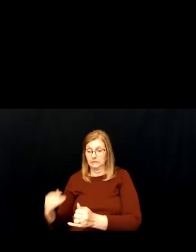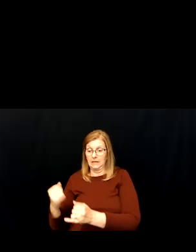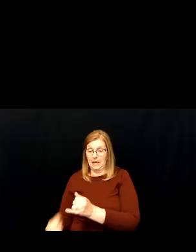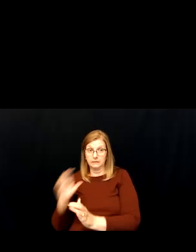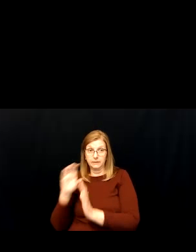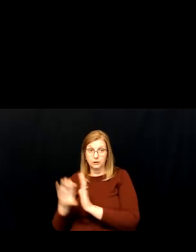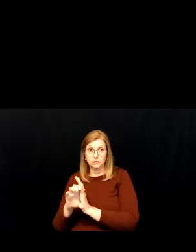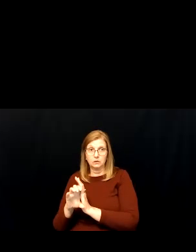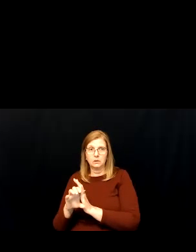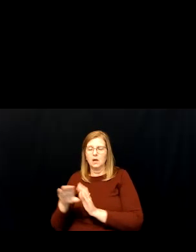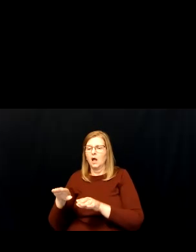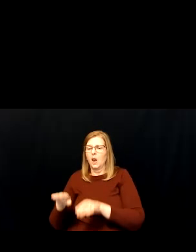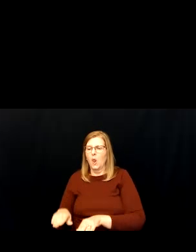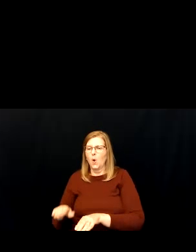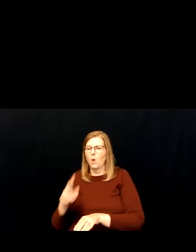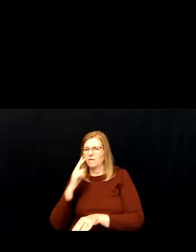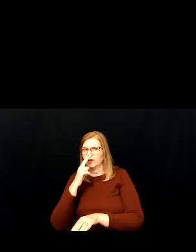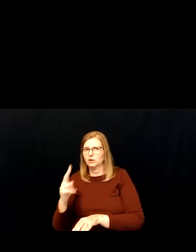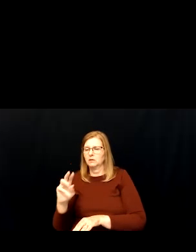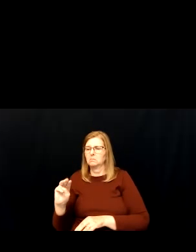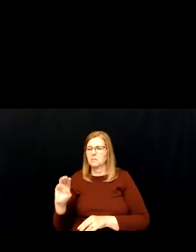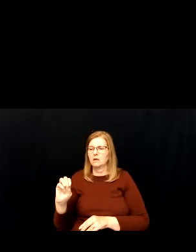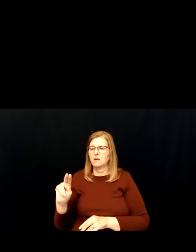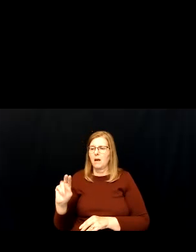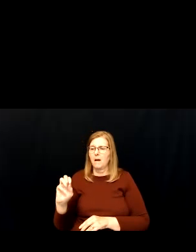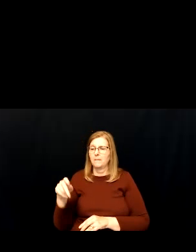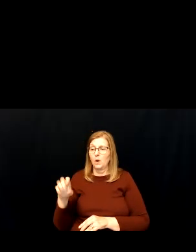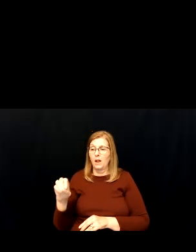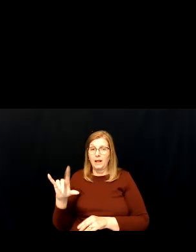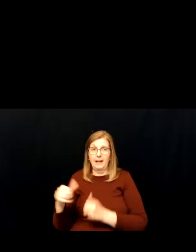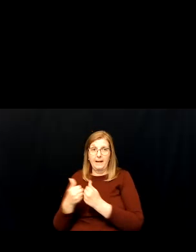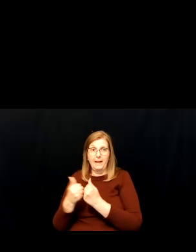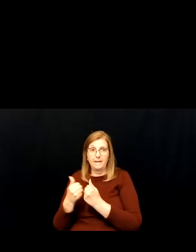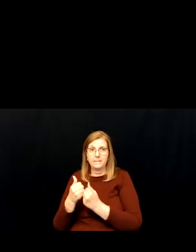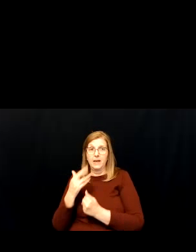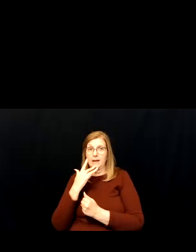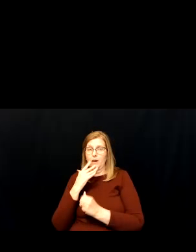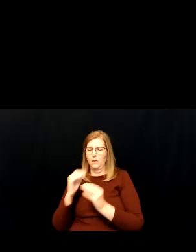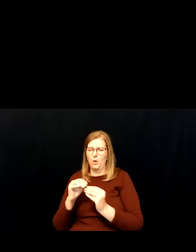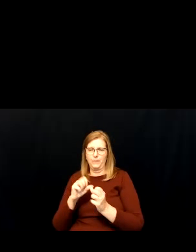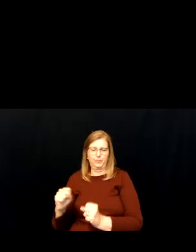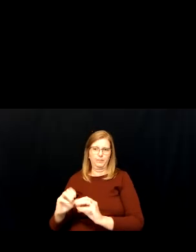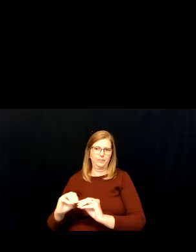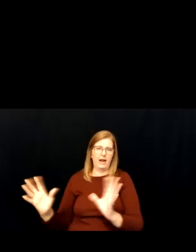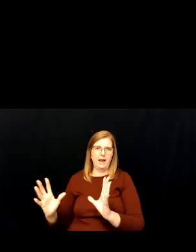slide is of a low vision Monopoly, where the colors are much, much brighter and